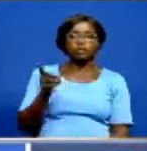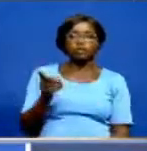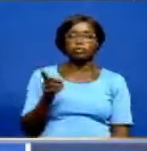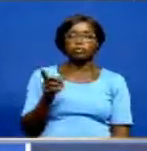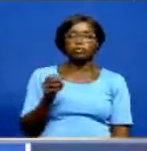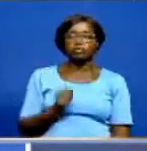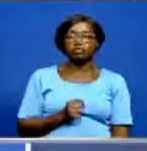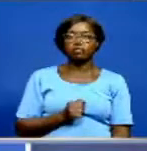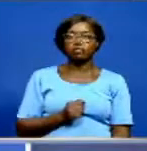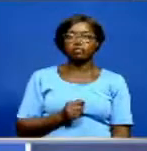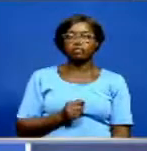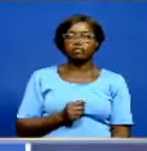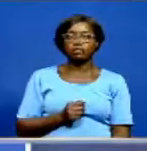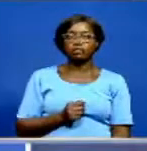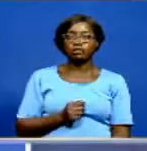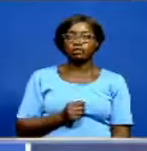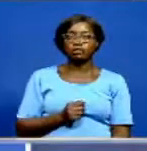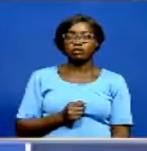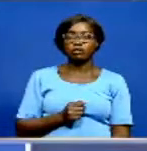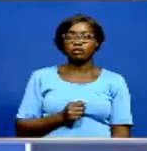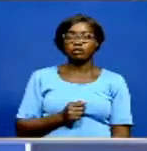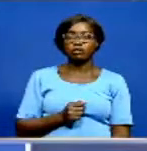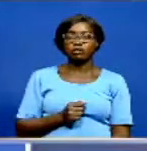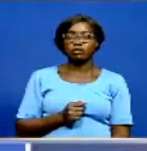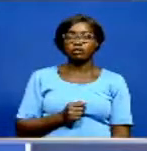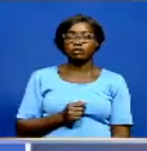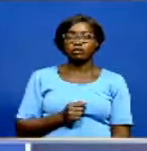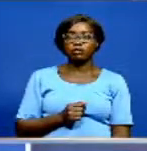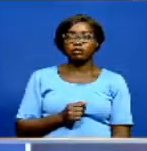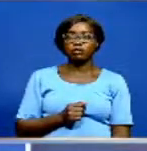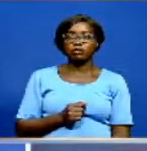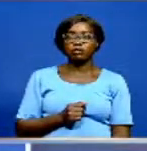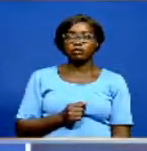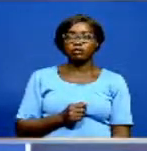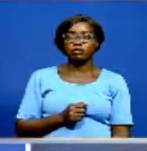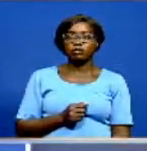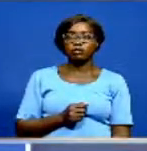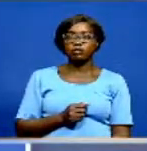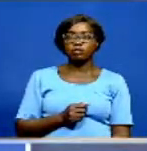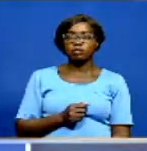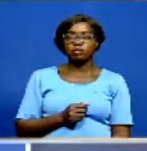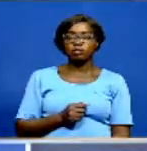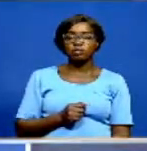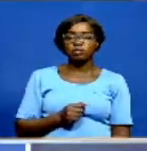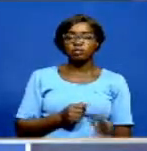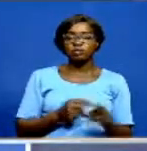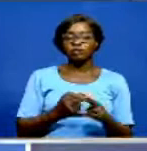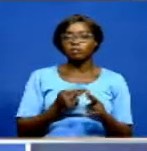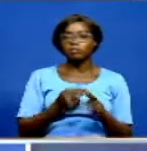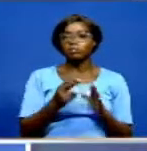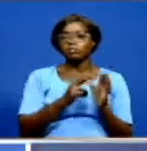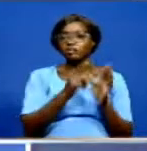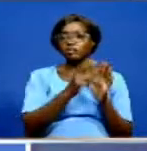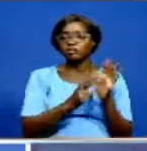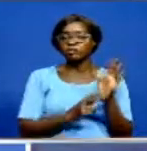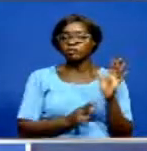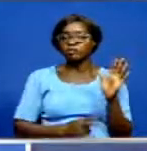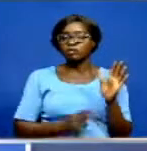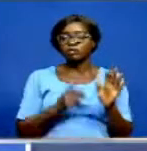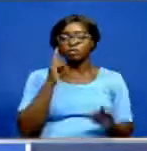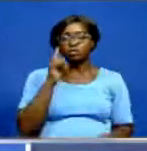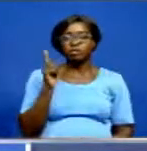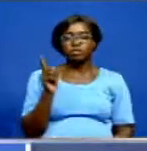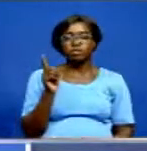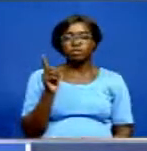Alice Chepkwechieno. The applicants for the post of Chief Justice are Senior Counsel Frederick Ngatia, Philip